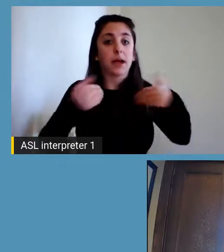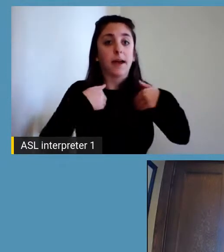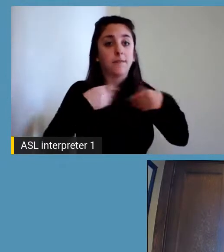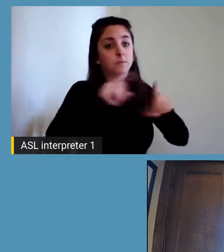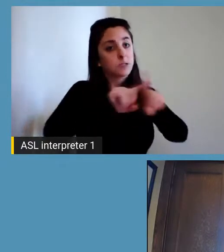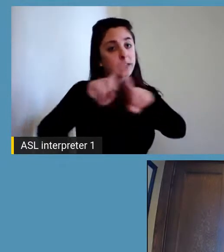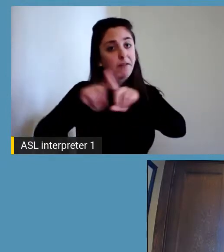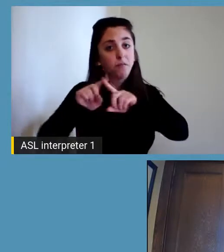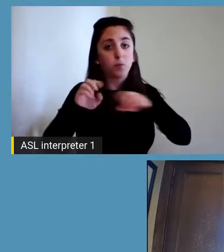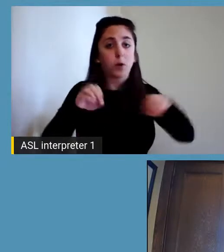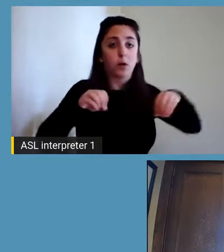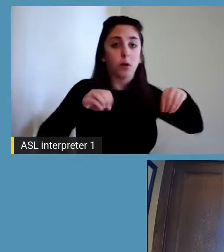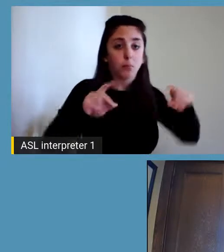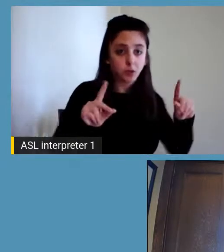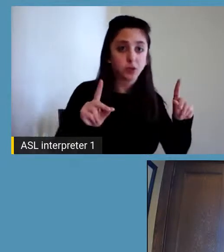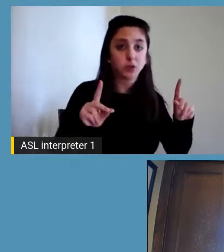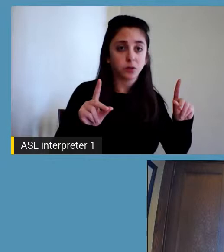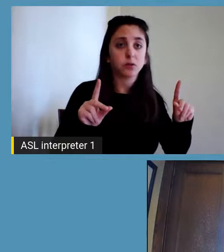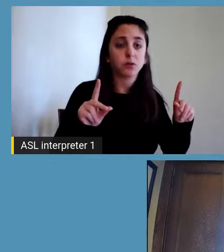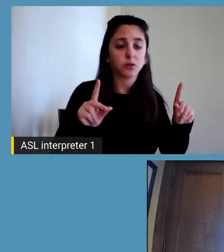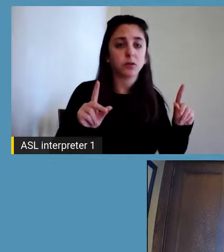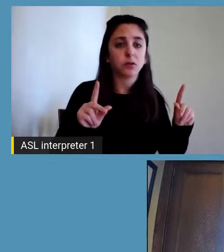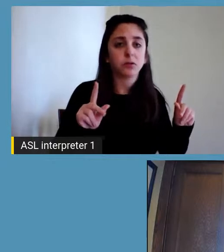there where you could